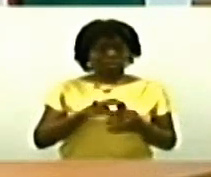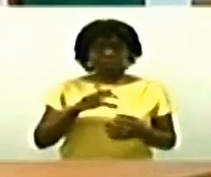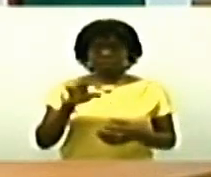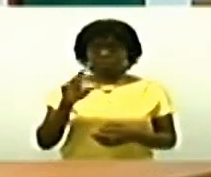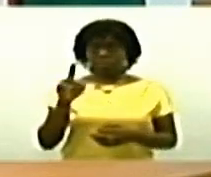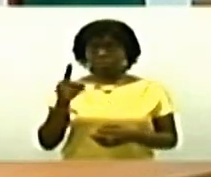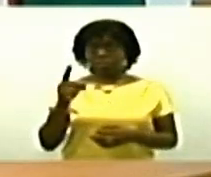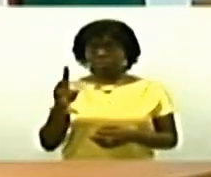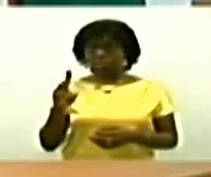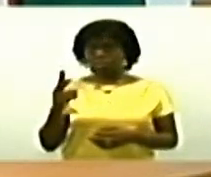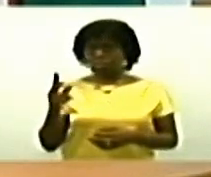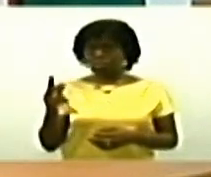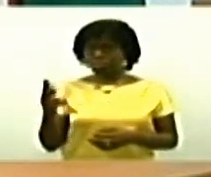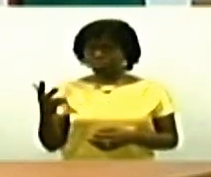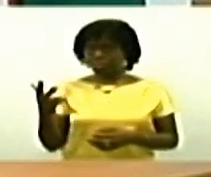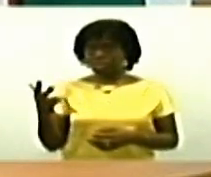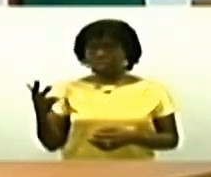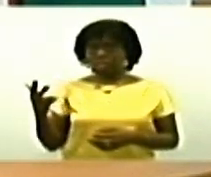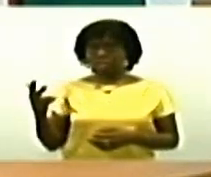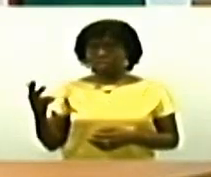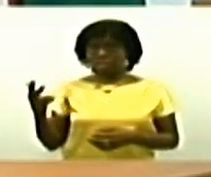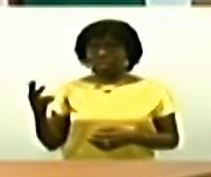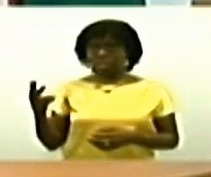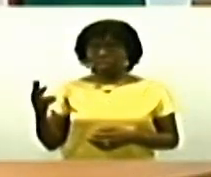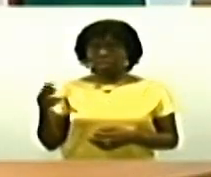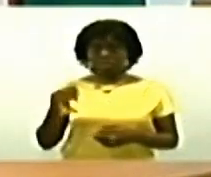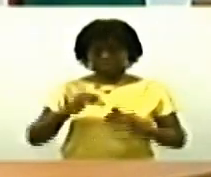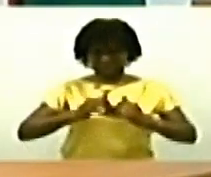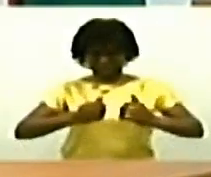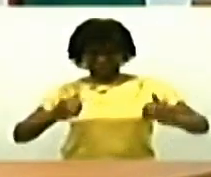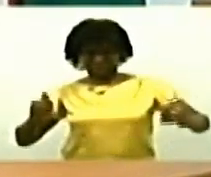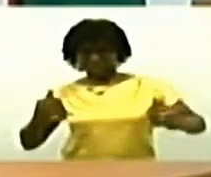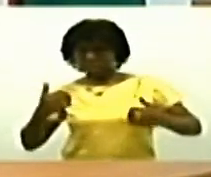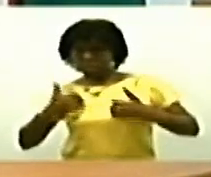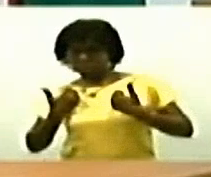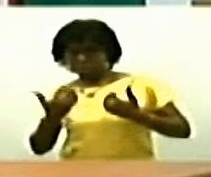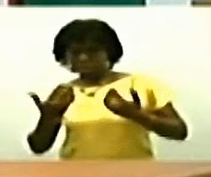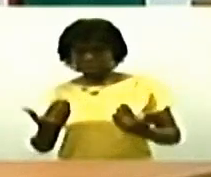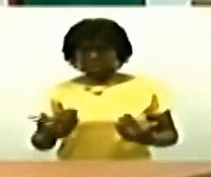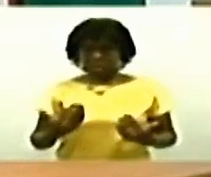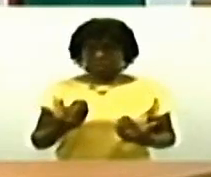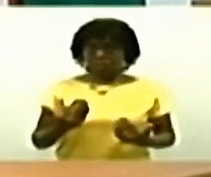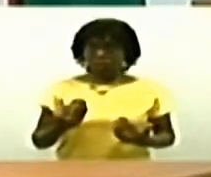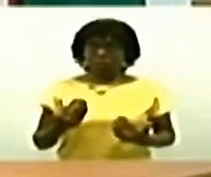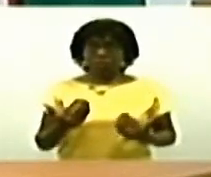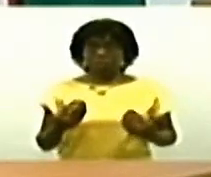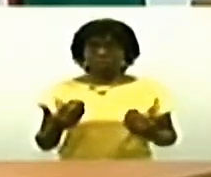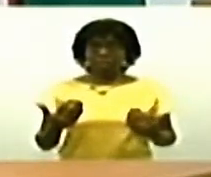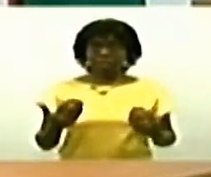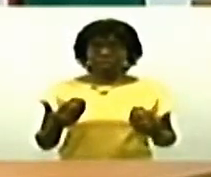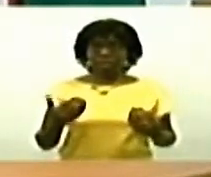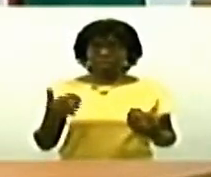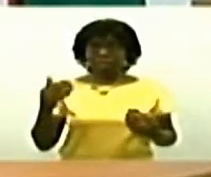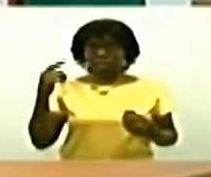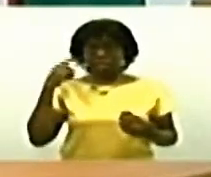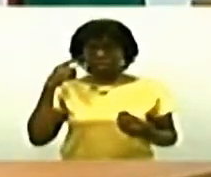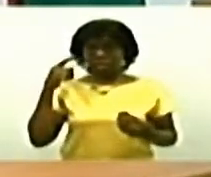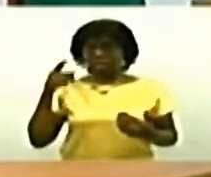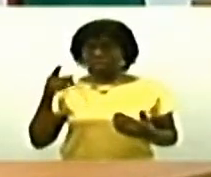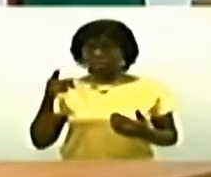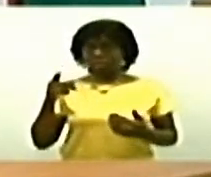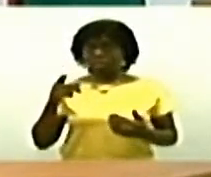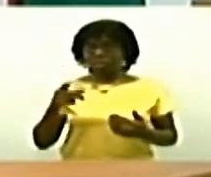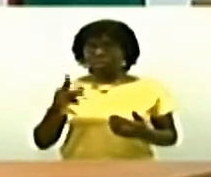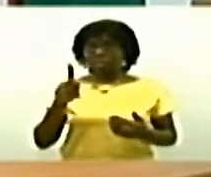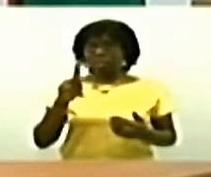well, let me put it this way. I'm separating the youth now. I think you are